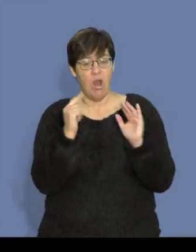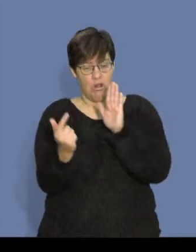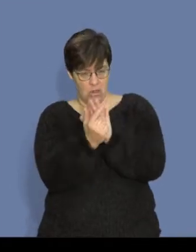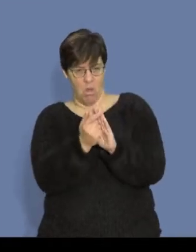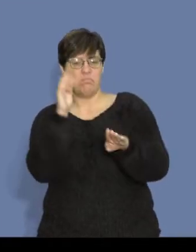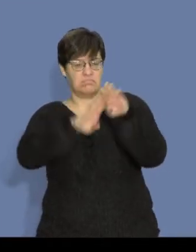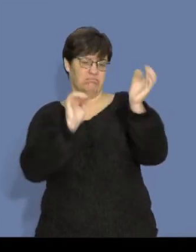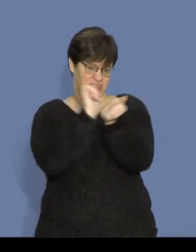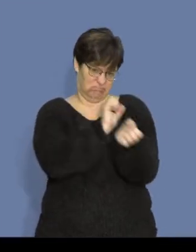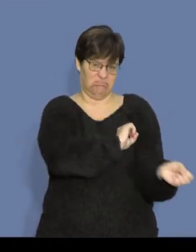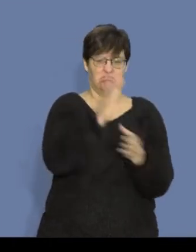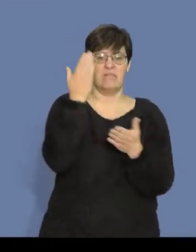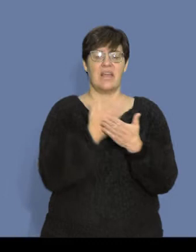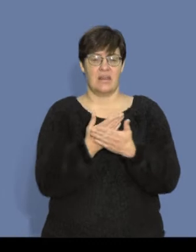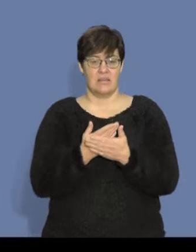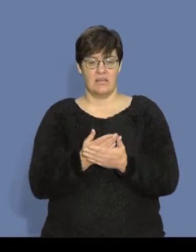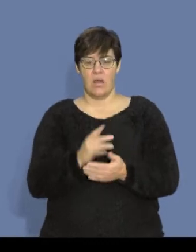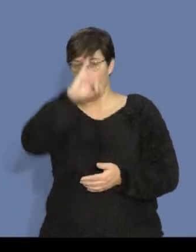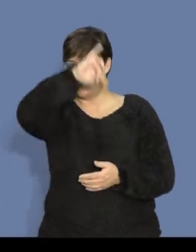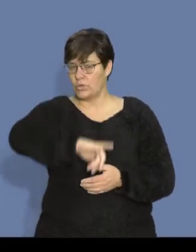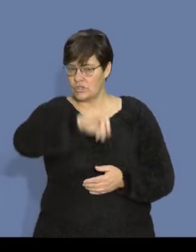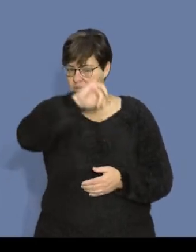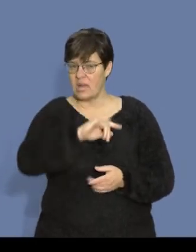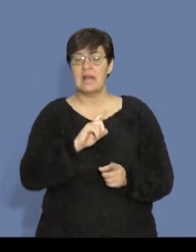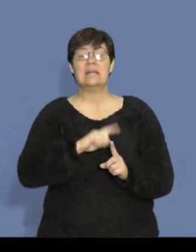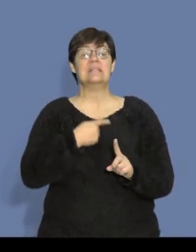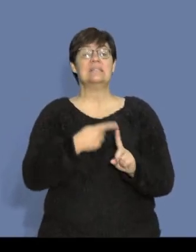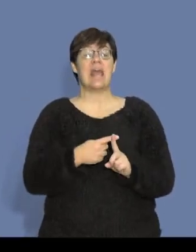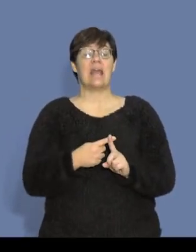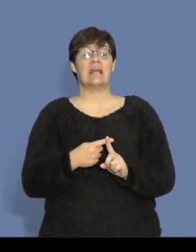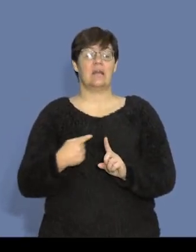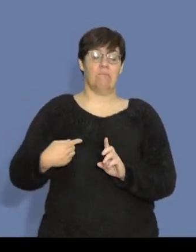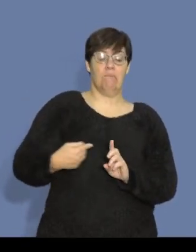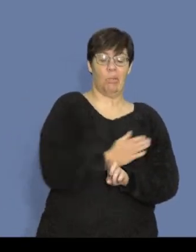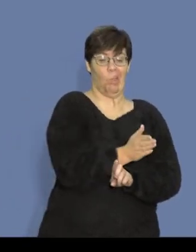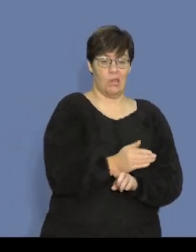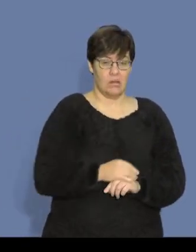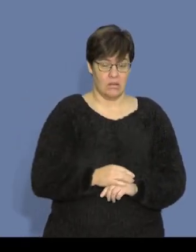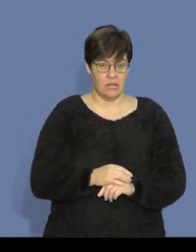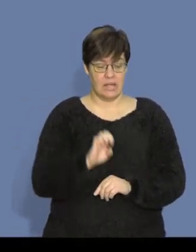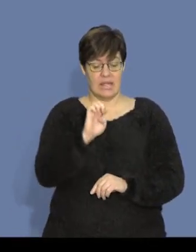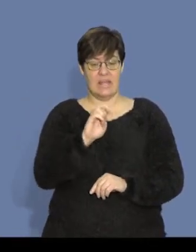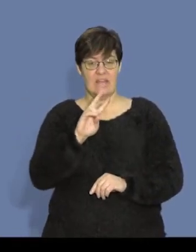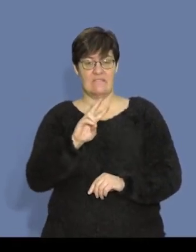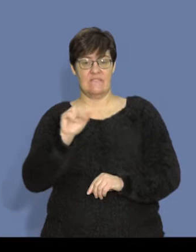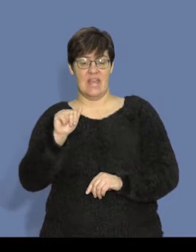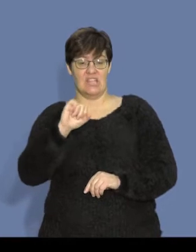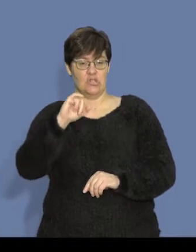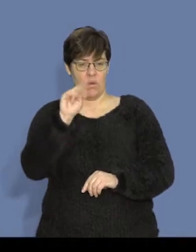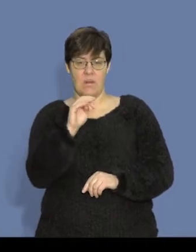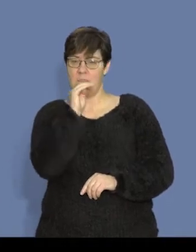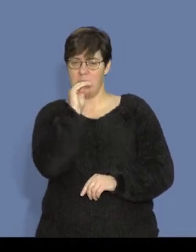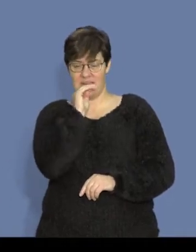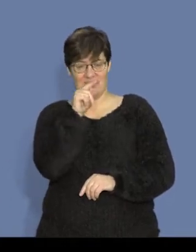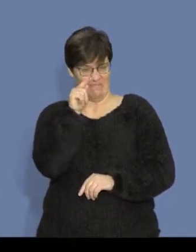now, we've discussed this at length. We know that tax evasion is our correct